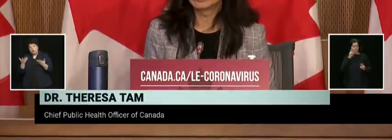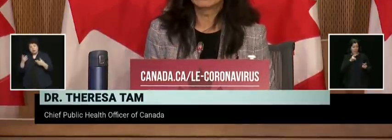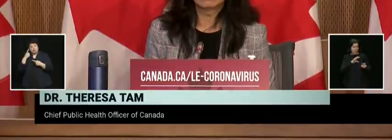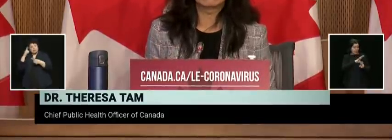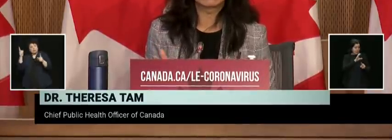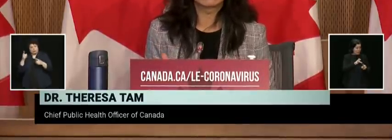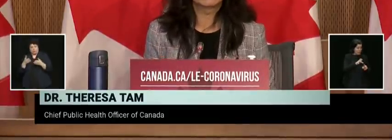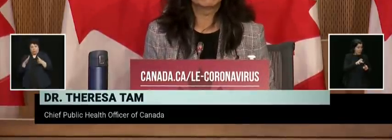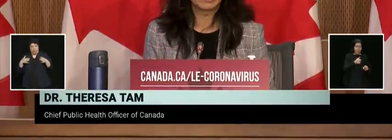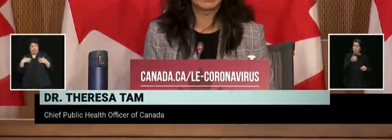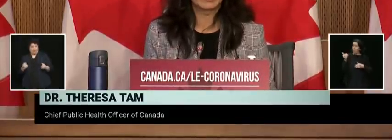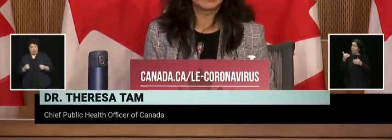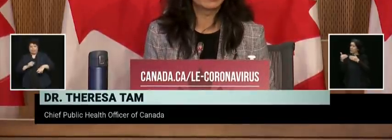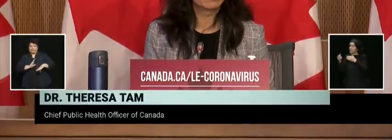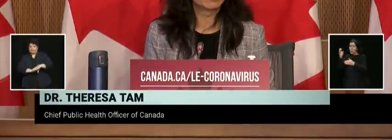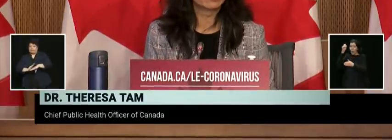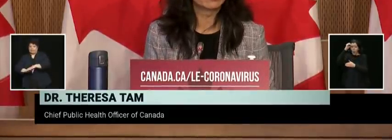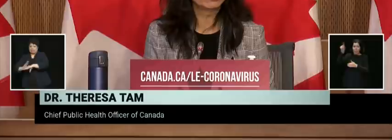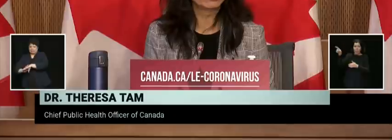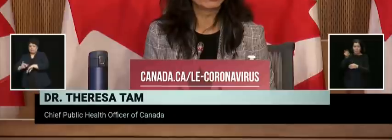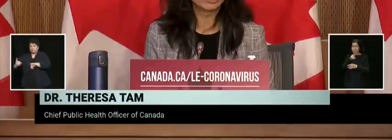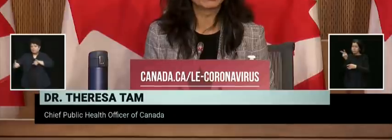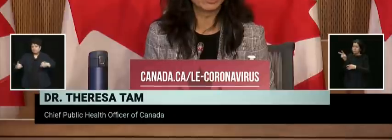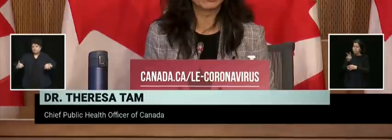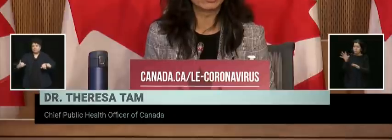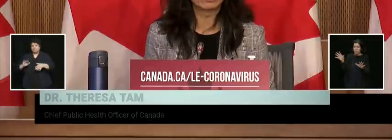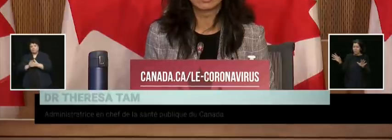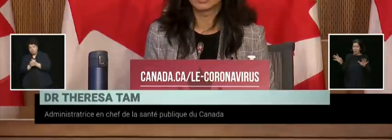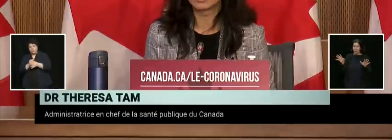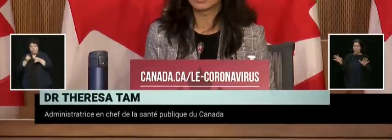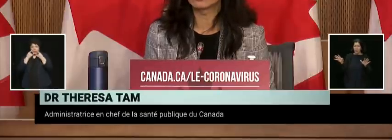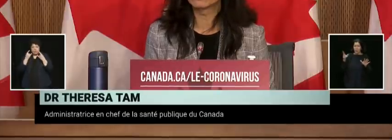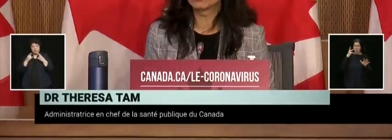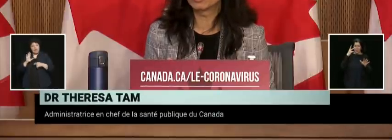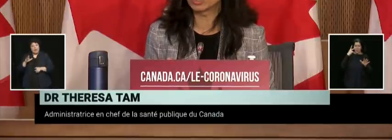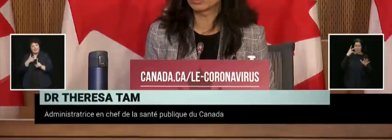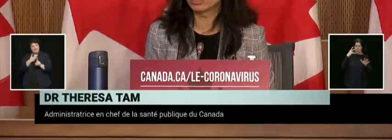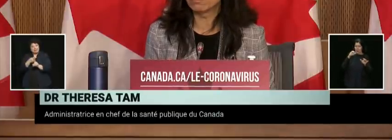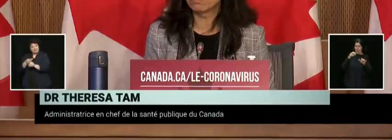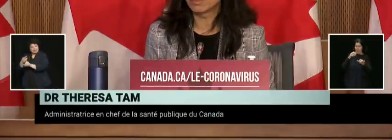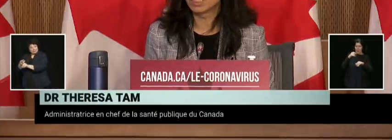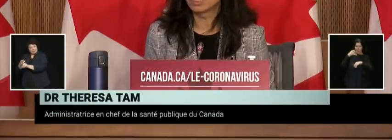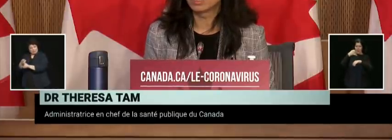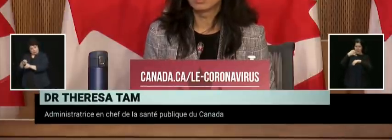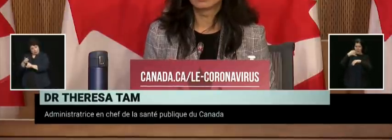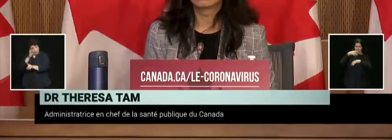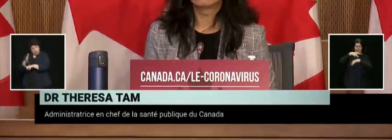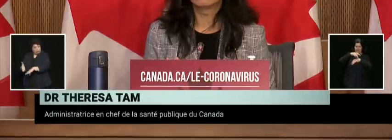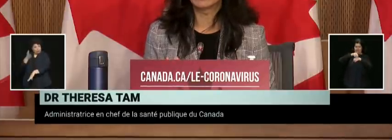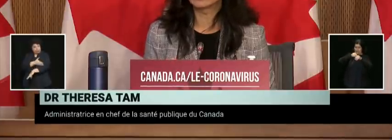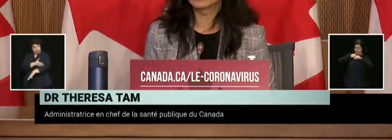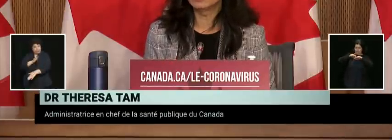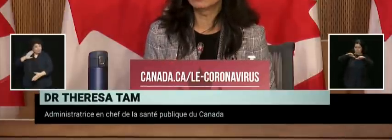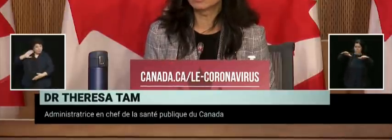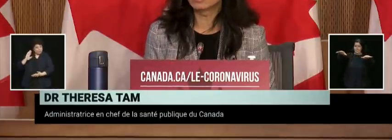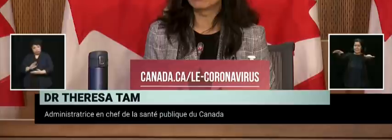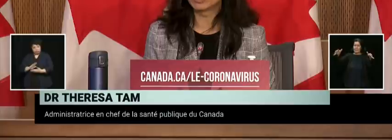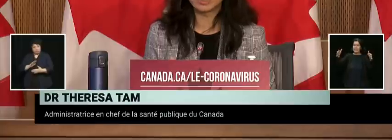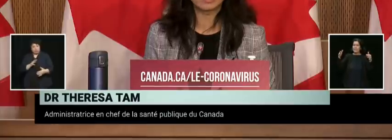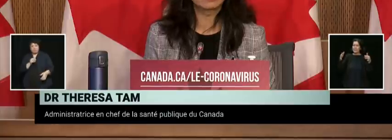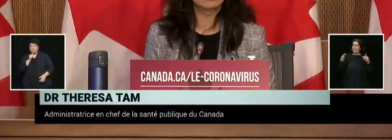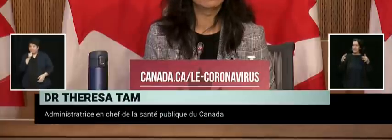short term is not going to make any difference to the transmission and that projection. The vaccines